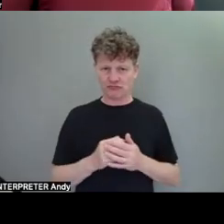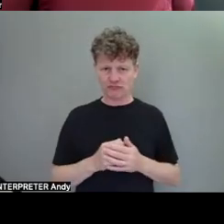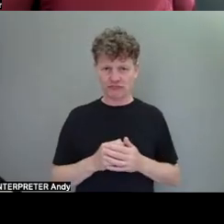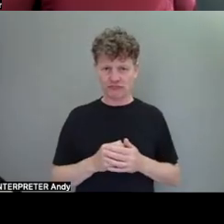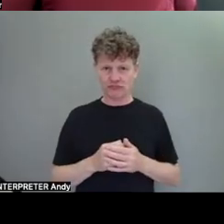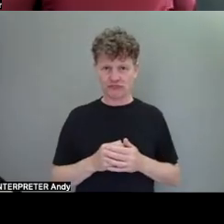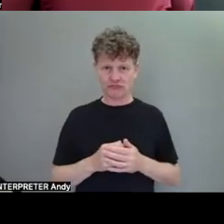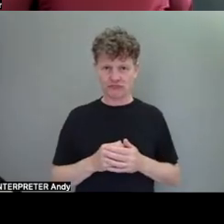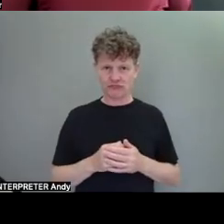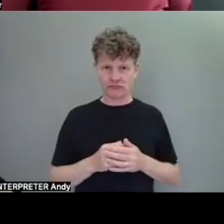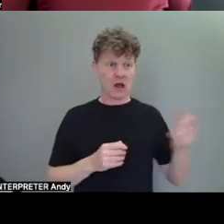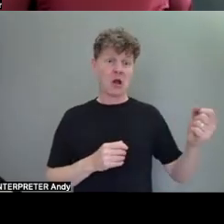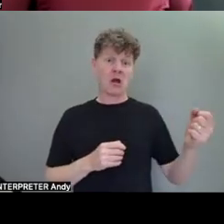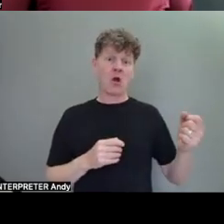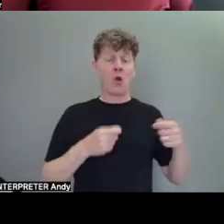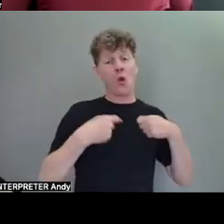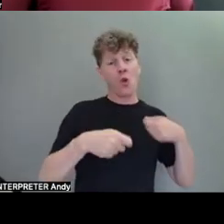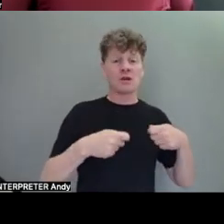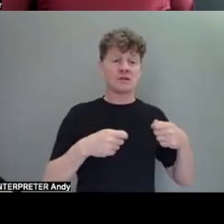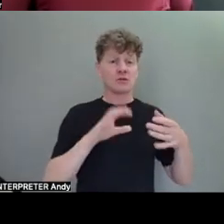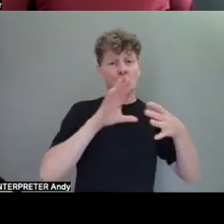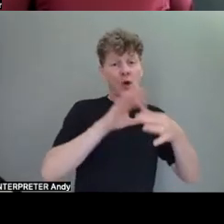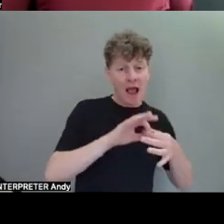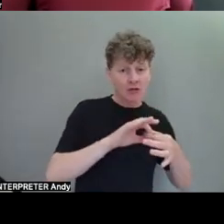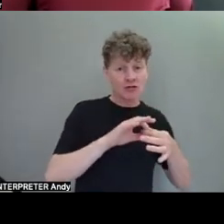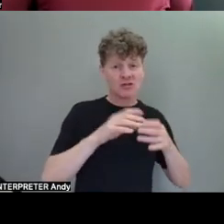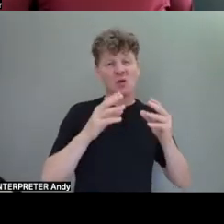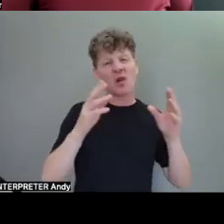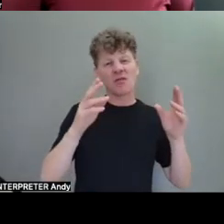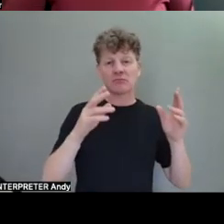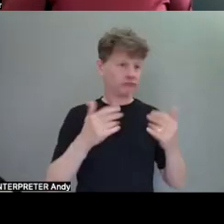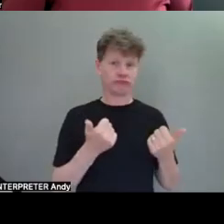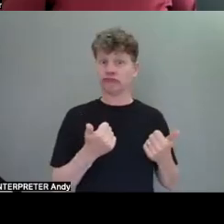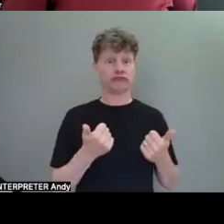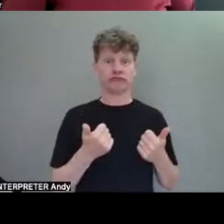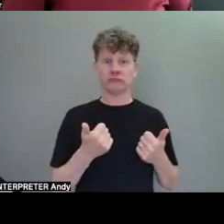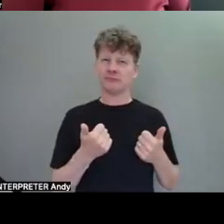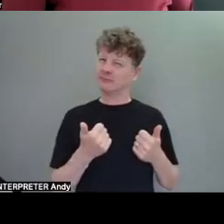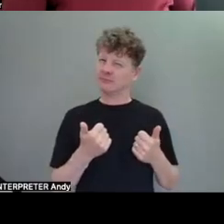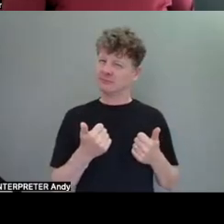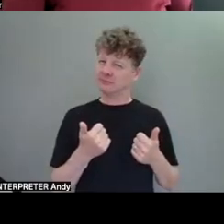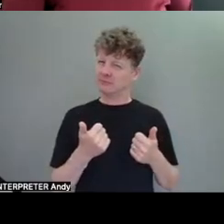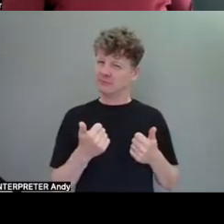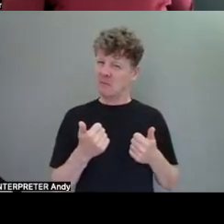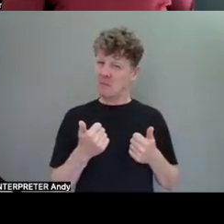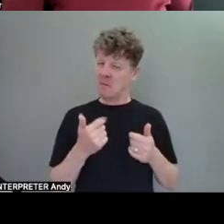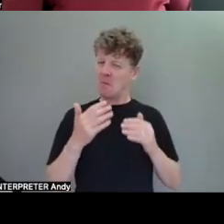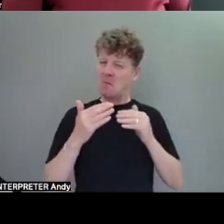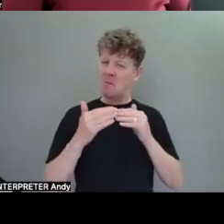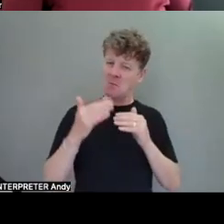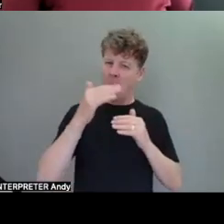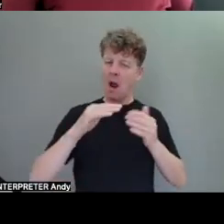we leave the loose connections in the data set. So it perhaps points to a more kind of semantic coherence